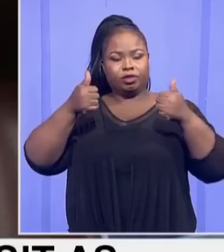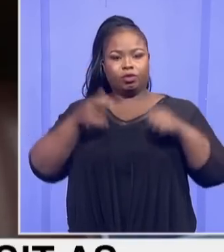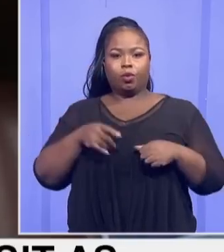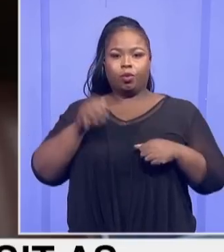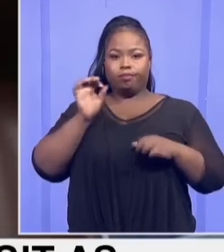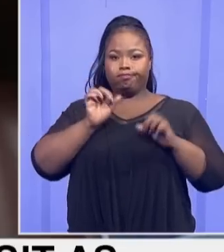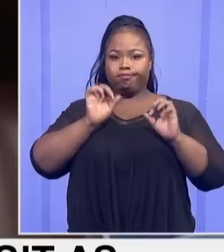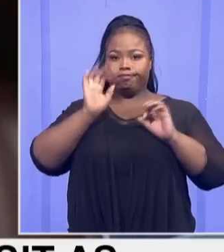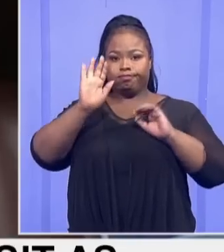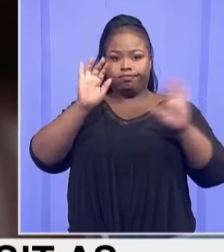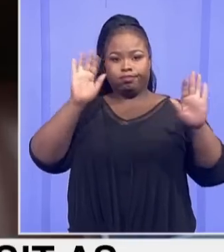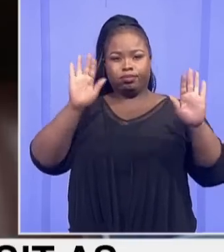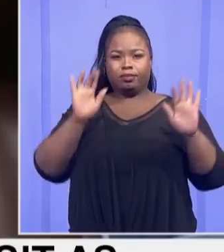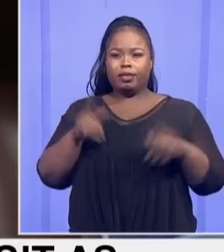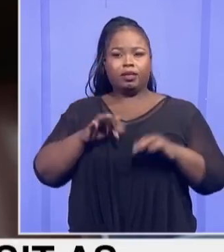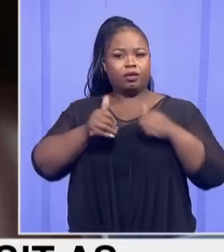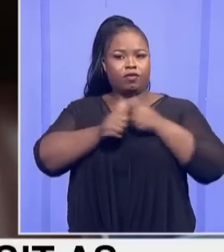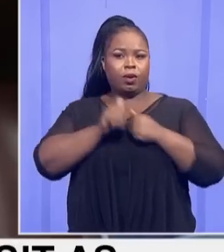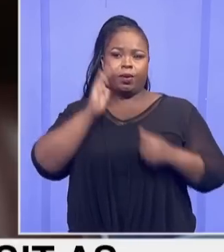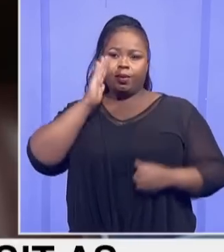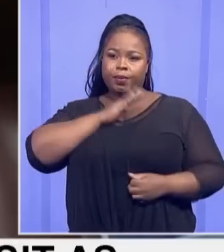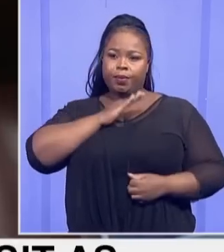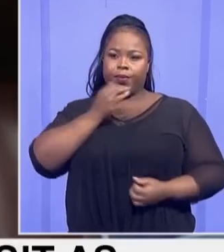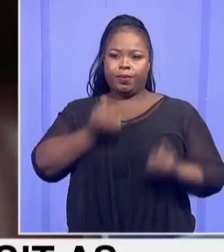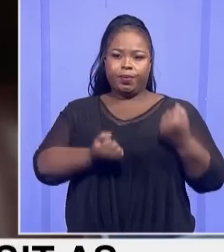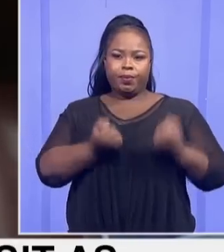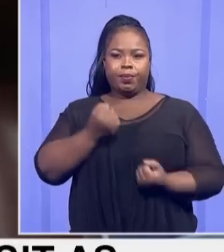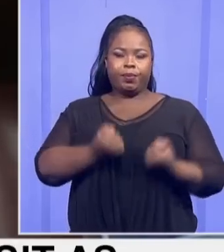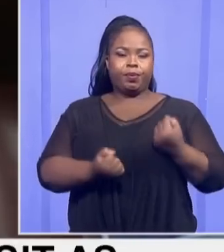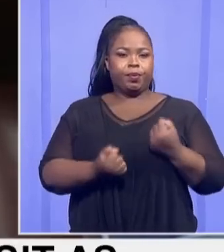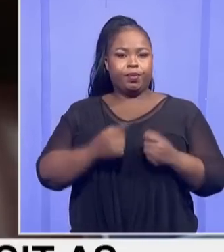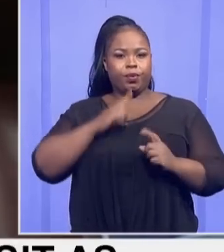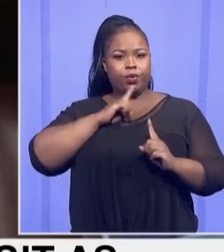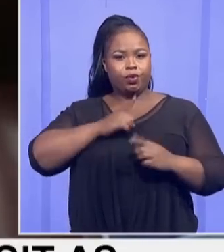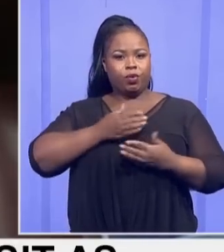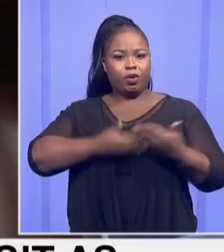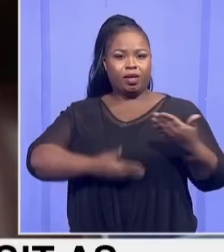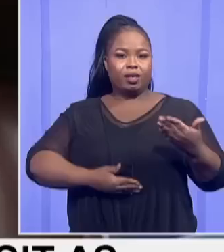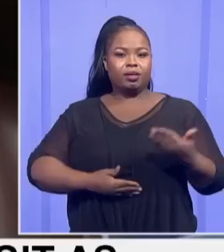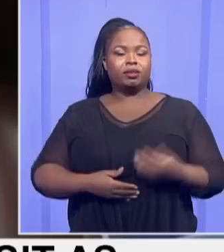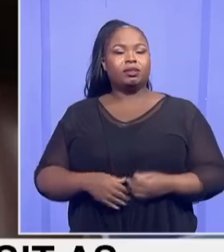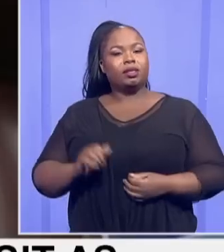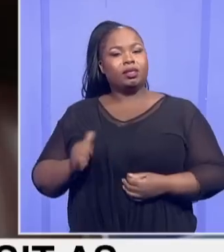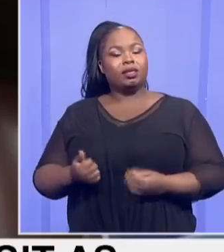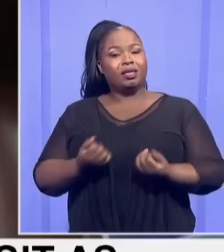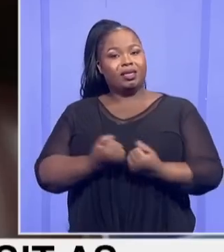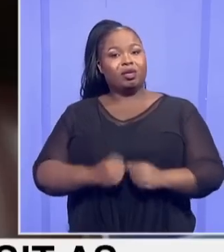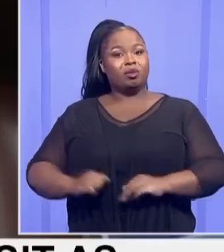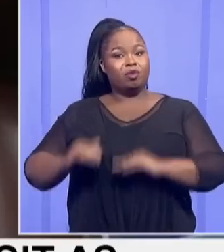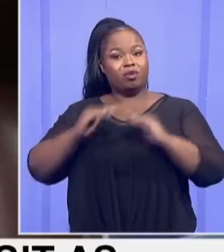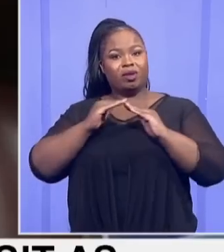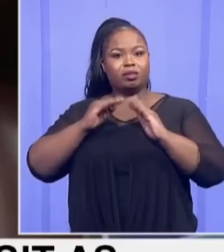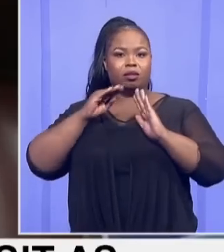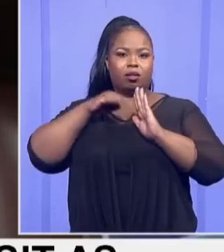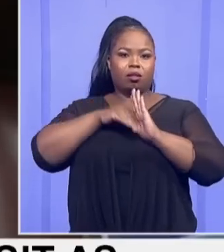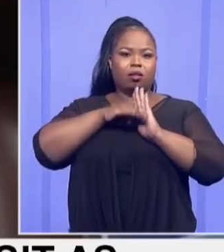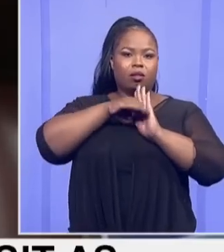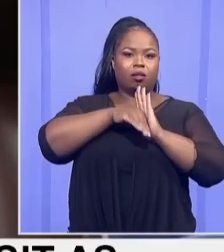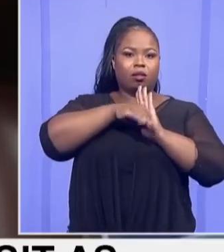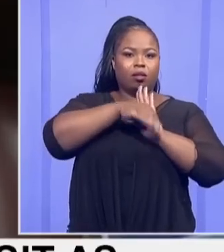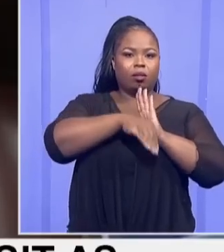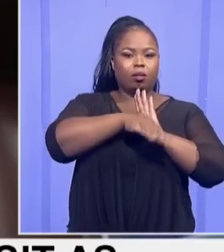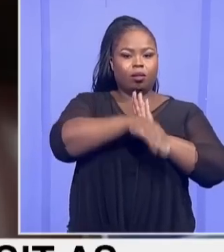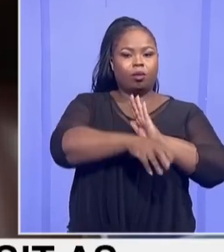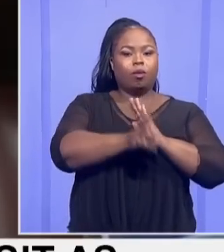official, does not abide by court orders, the democratic edifice will crumble stone by